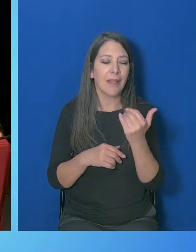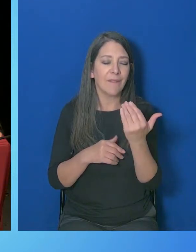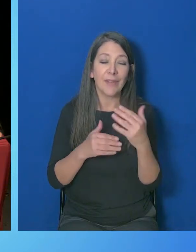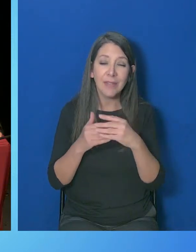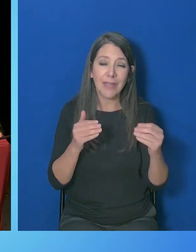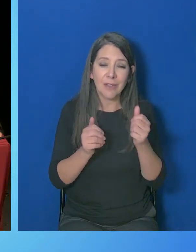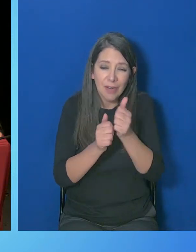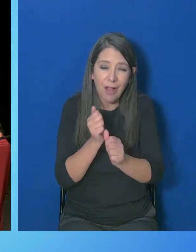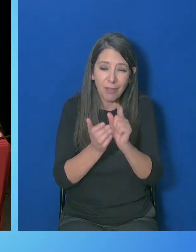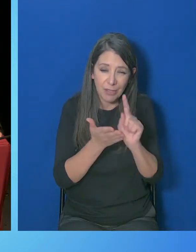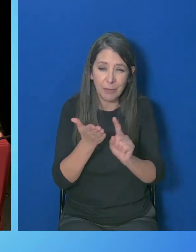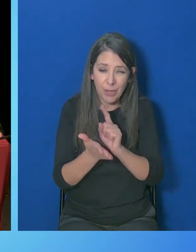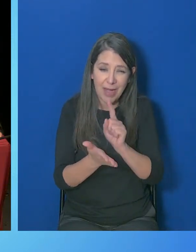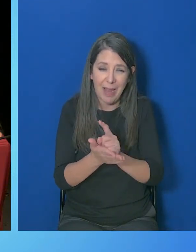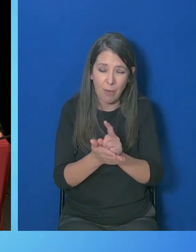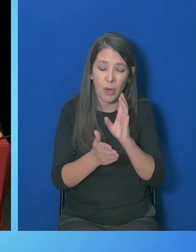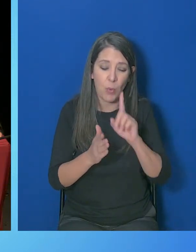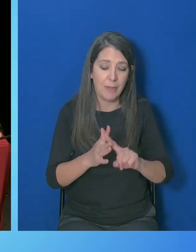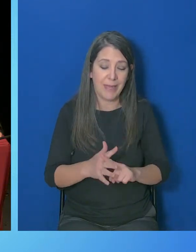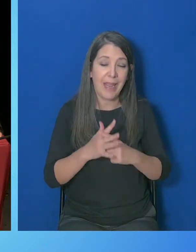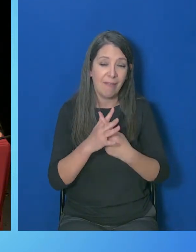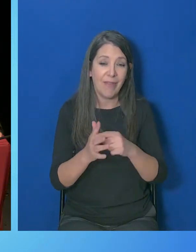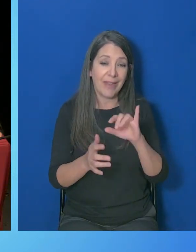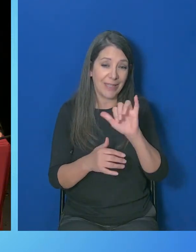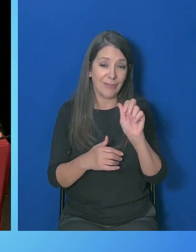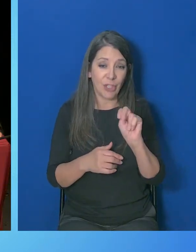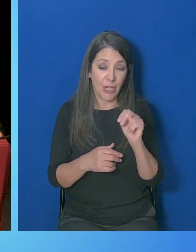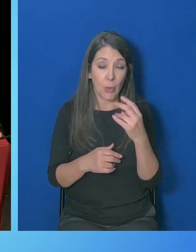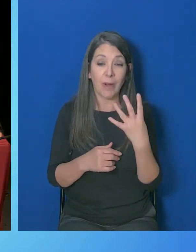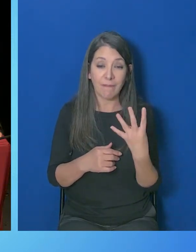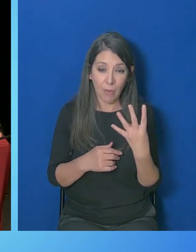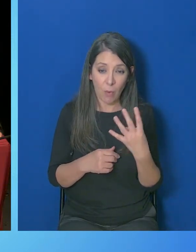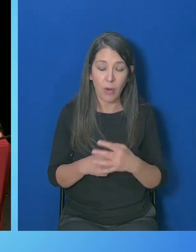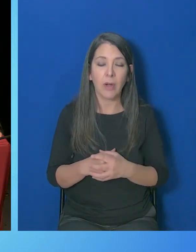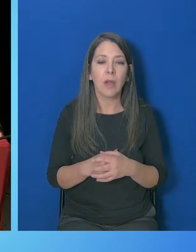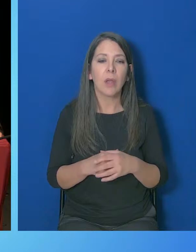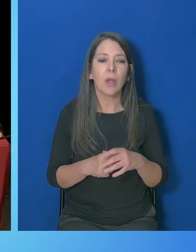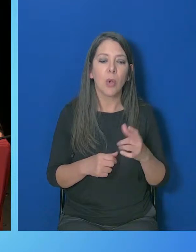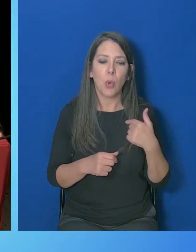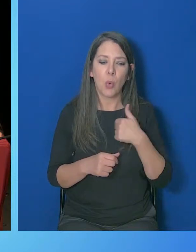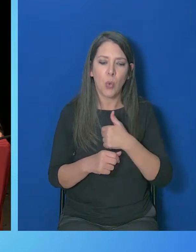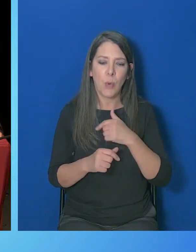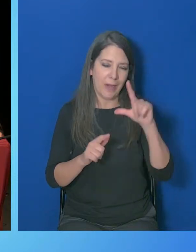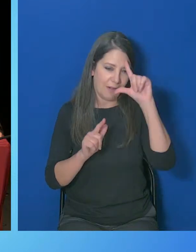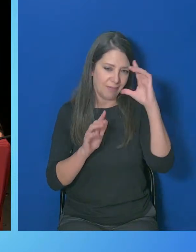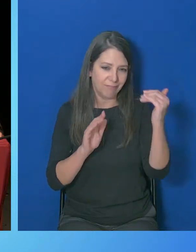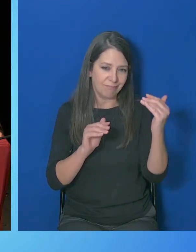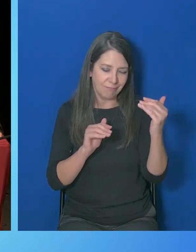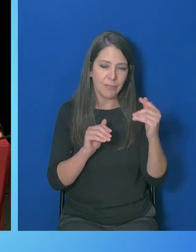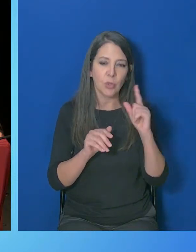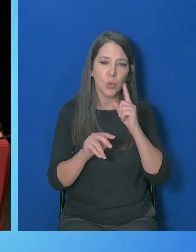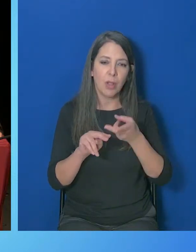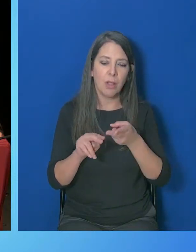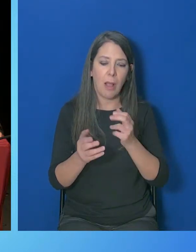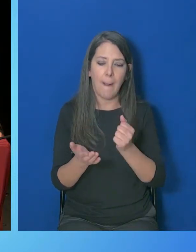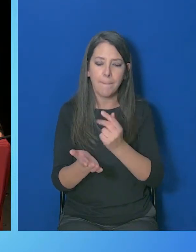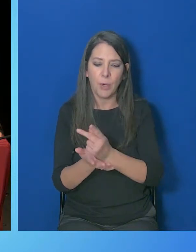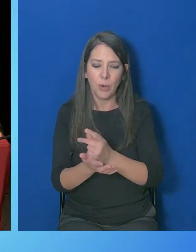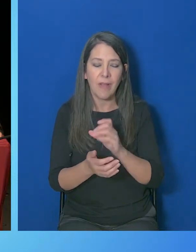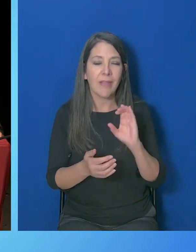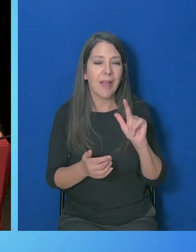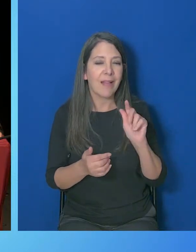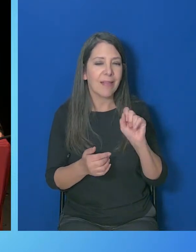hour, effective January 4th, we are requesting to approve the classified